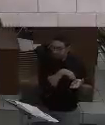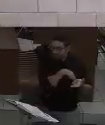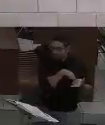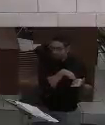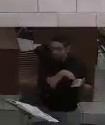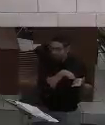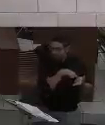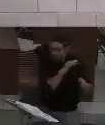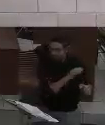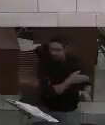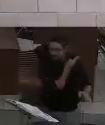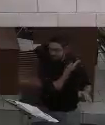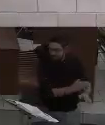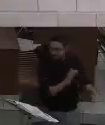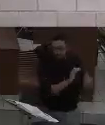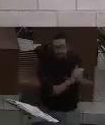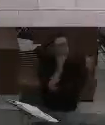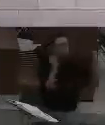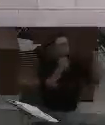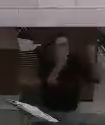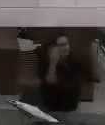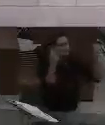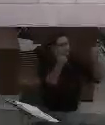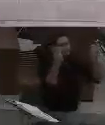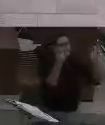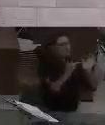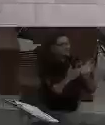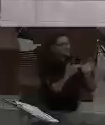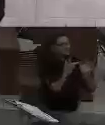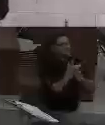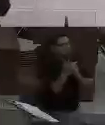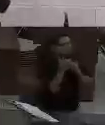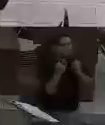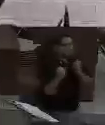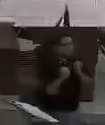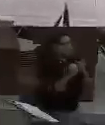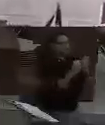glory, hallelujah. Jesus lifted me.